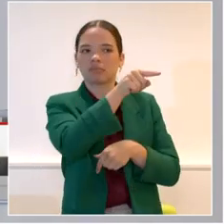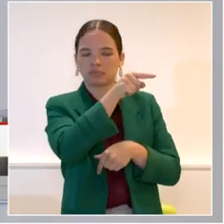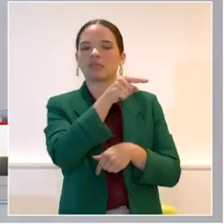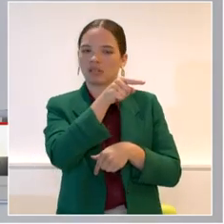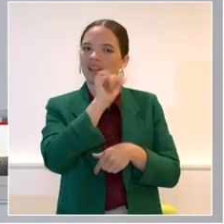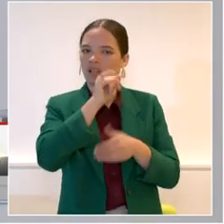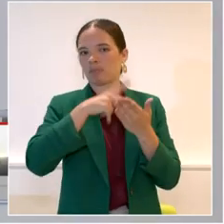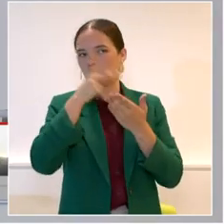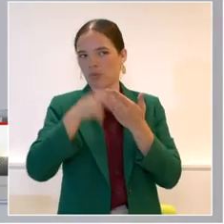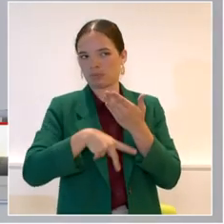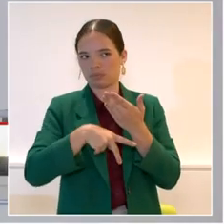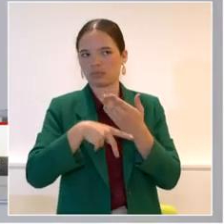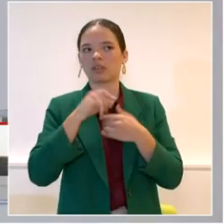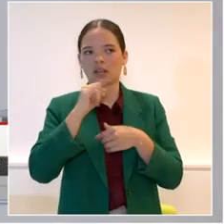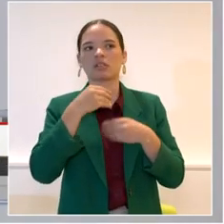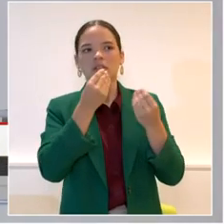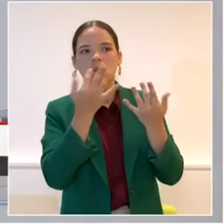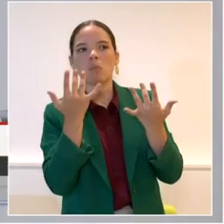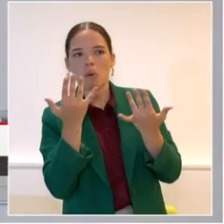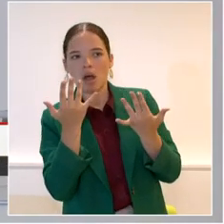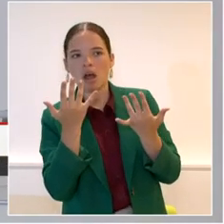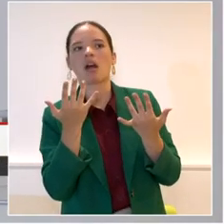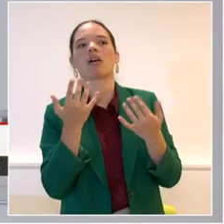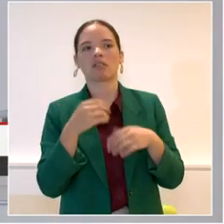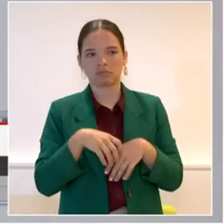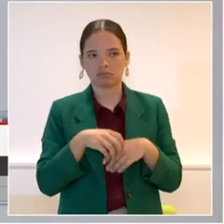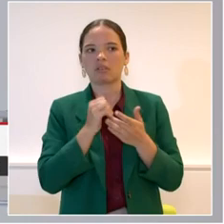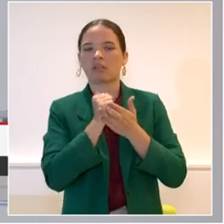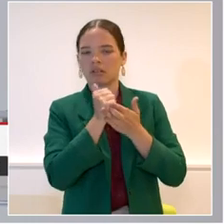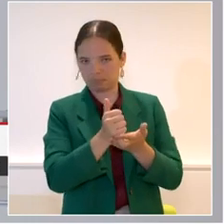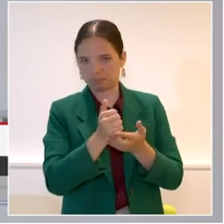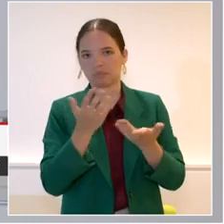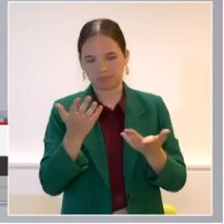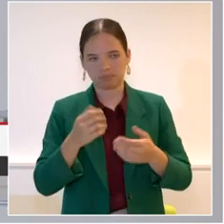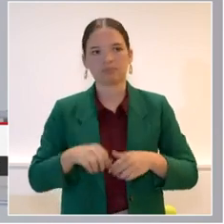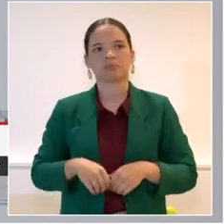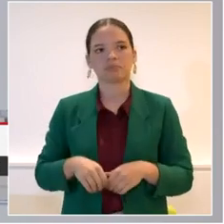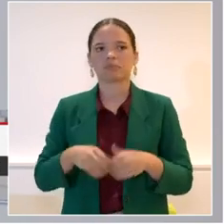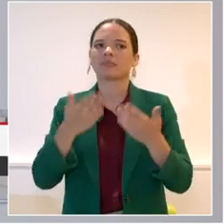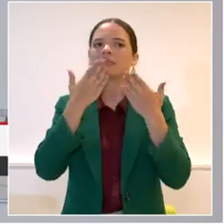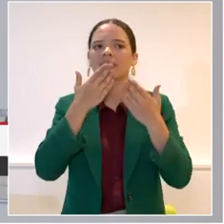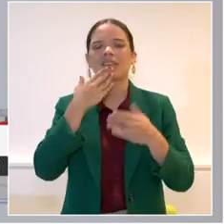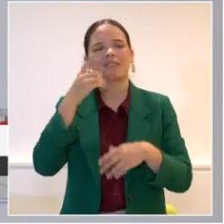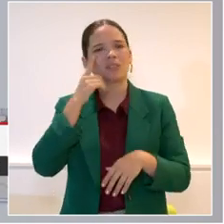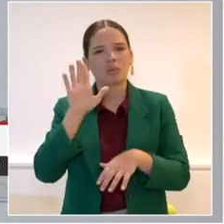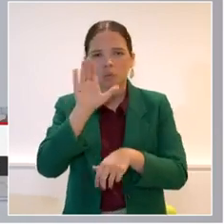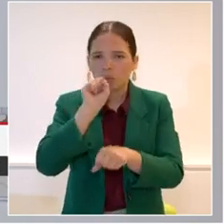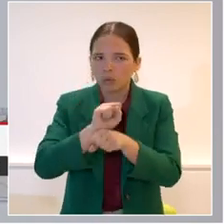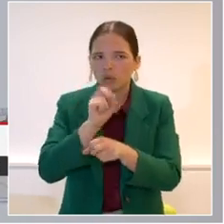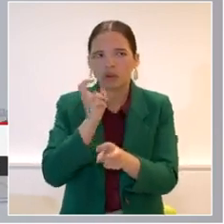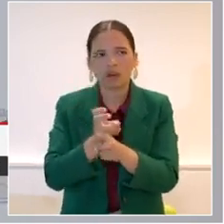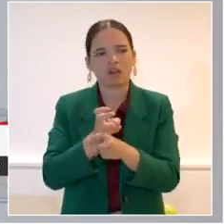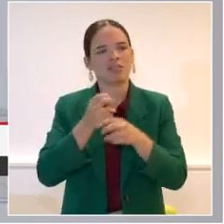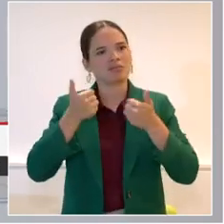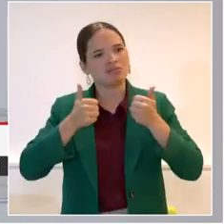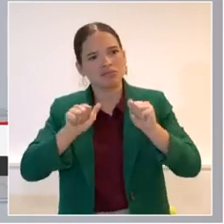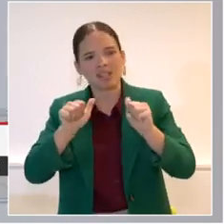program. Thank you to the dedicated team at the Department of Human Services for your hard work and these efforts, and thank you all for your partnership.